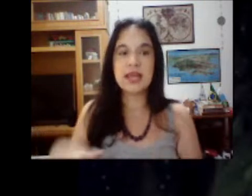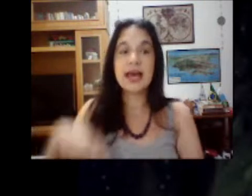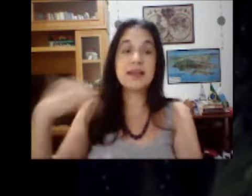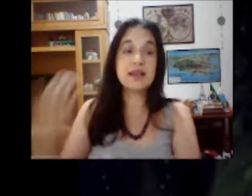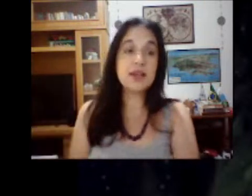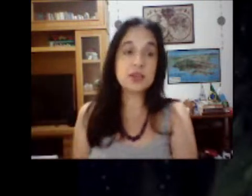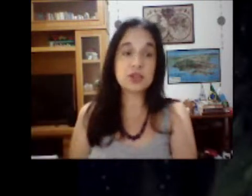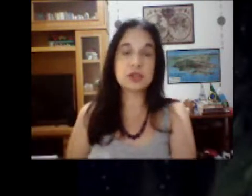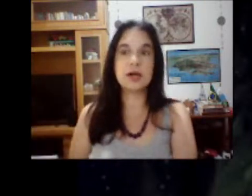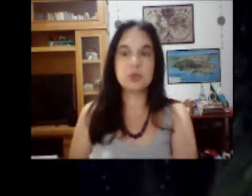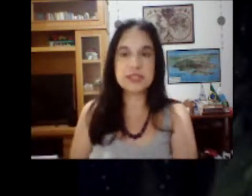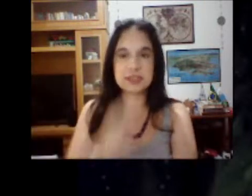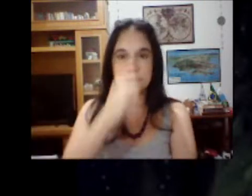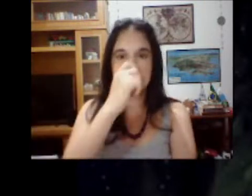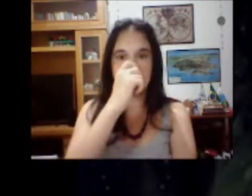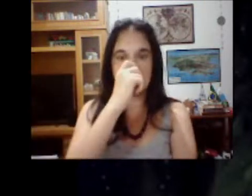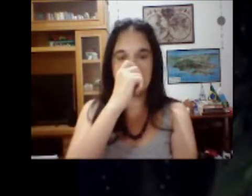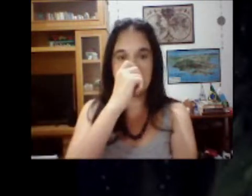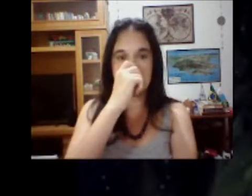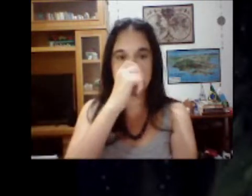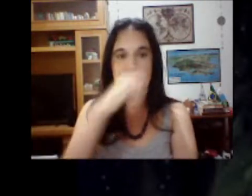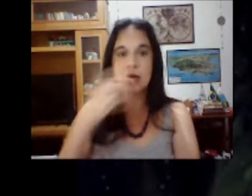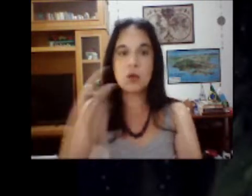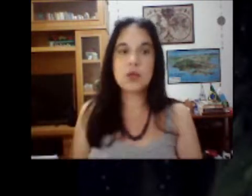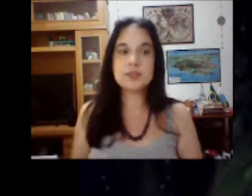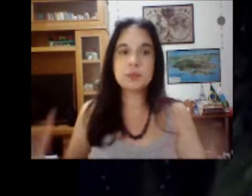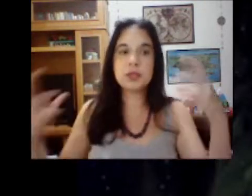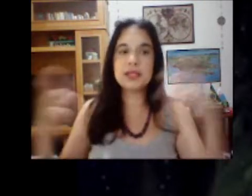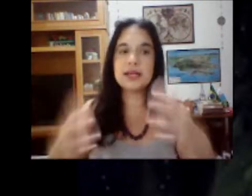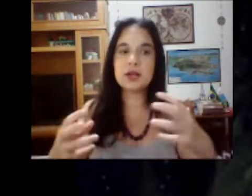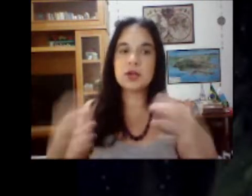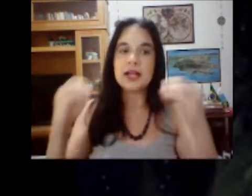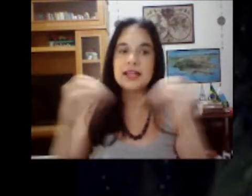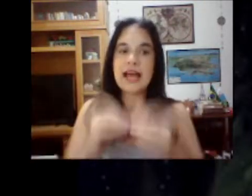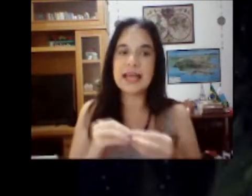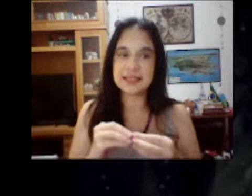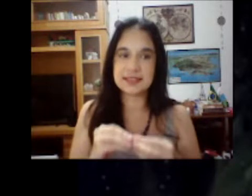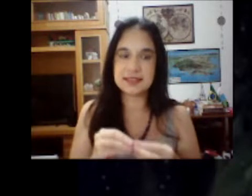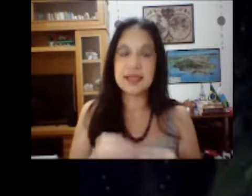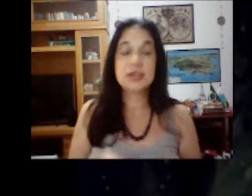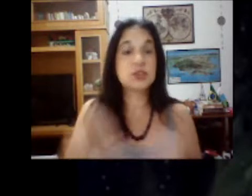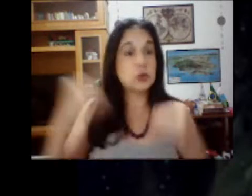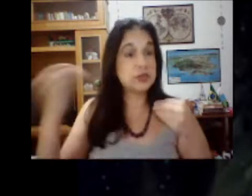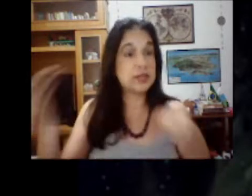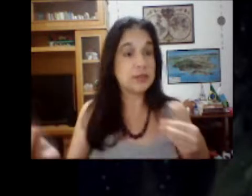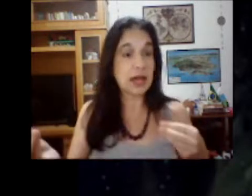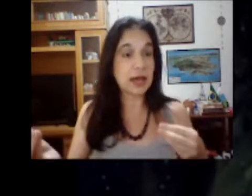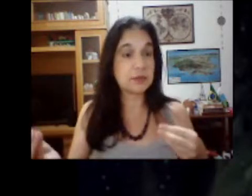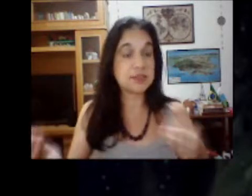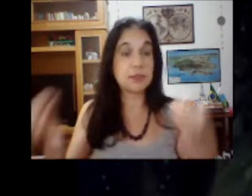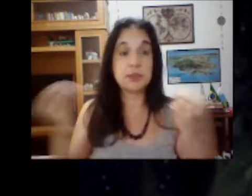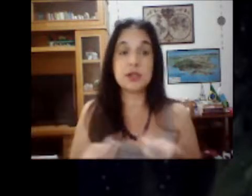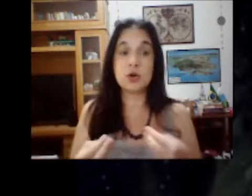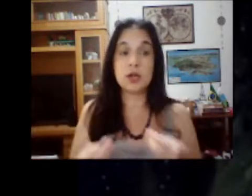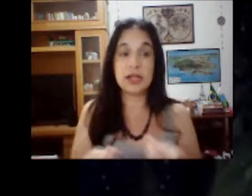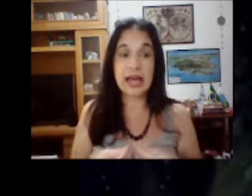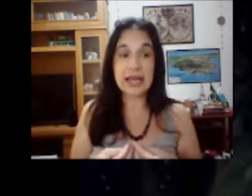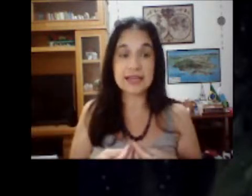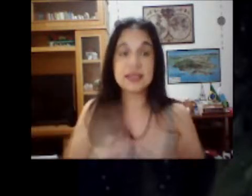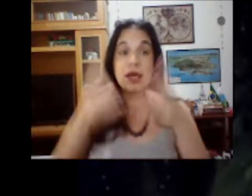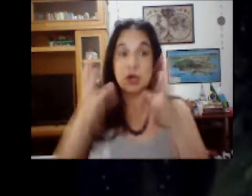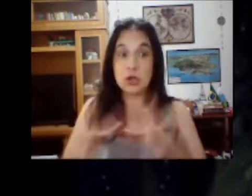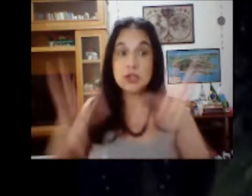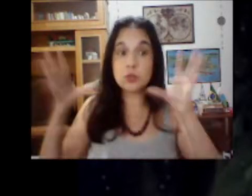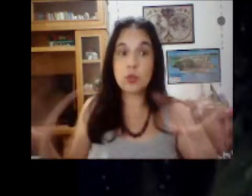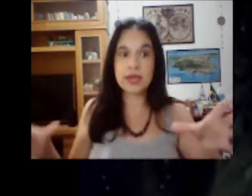situations, another reason for a marriage was political alliances. So sometimes the political